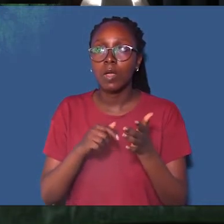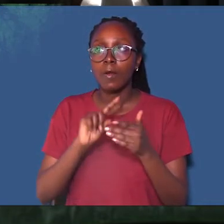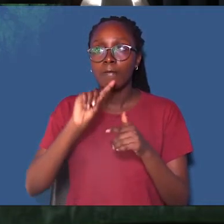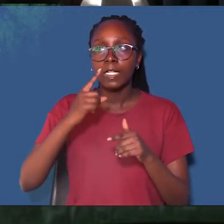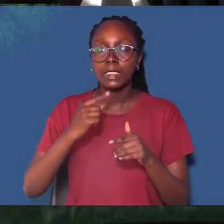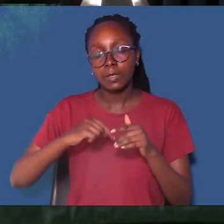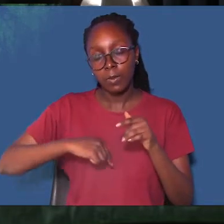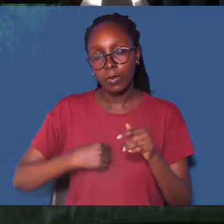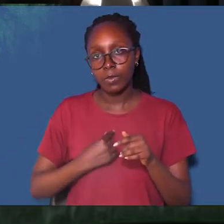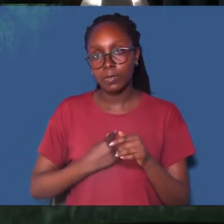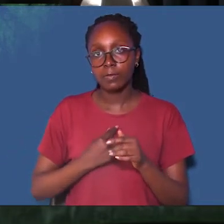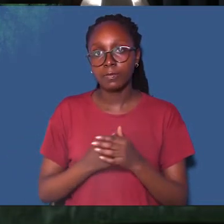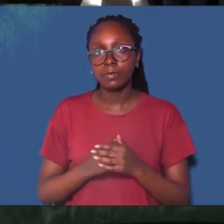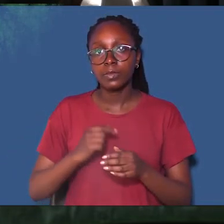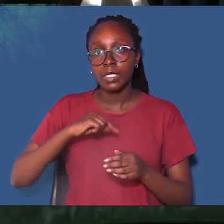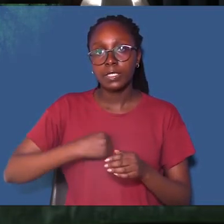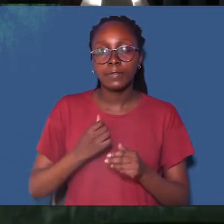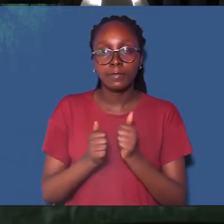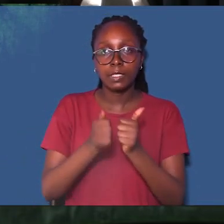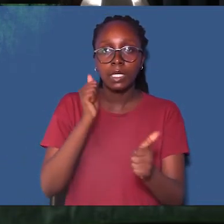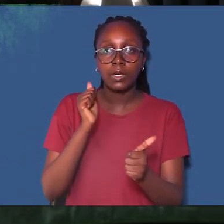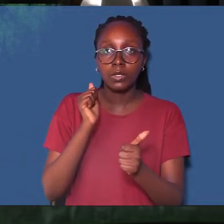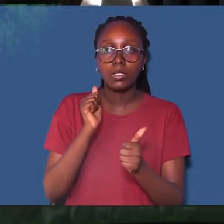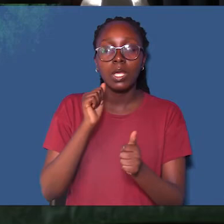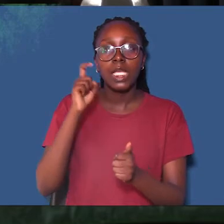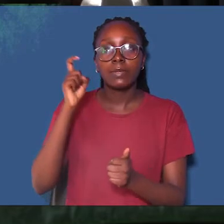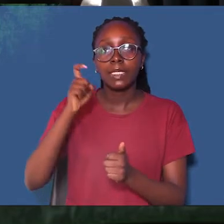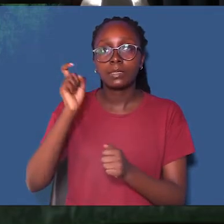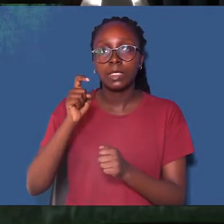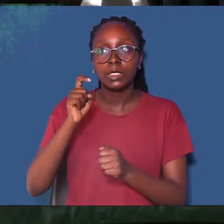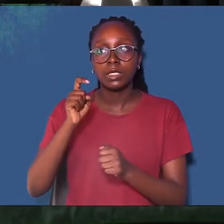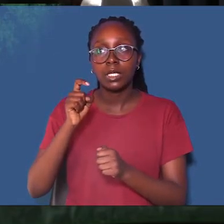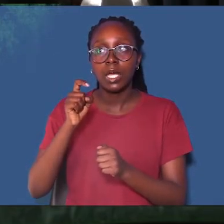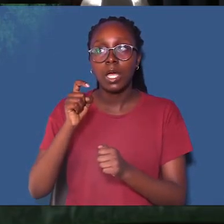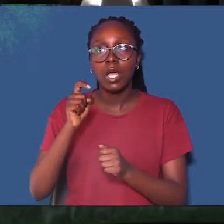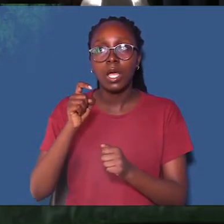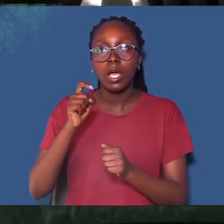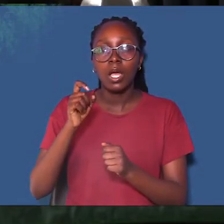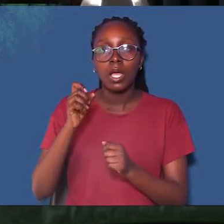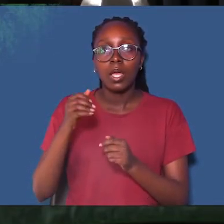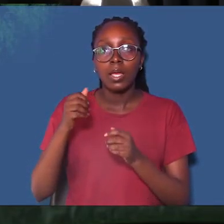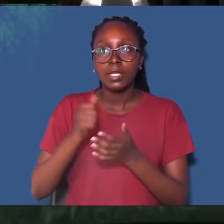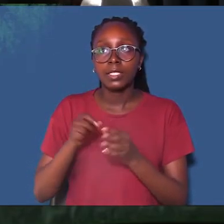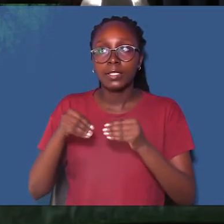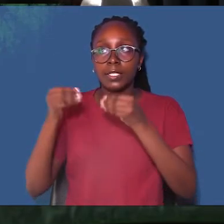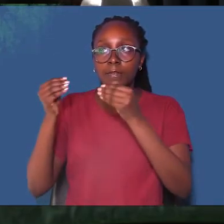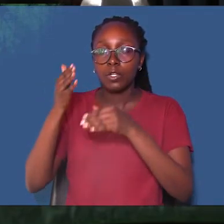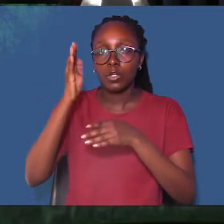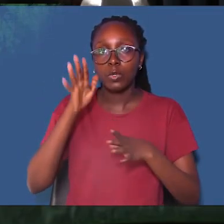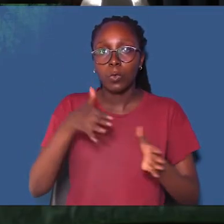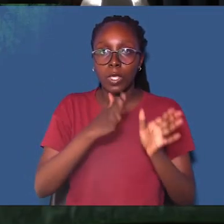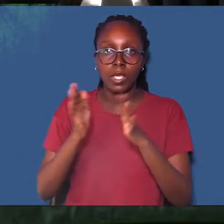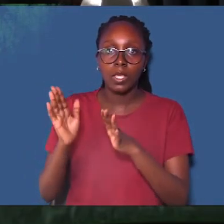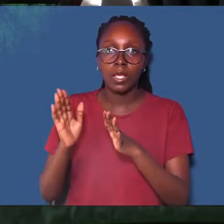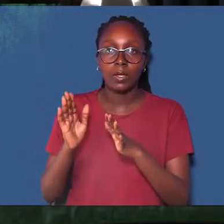to practice self-denial, we must get out of the way. Egoism